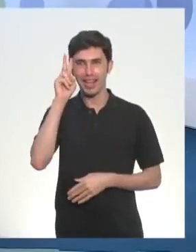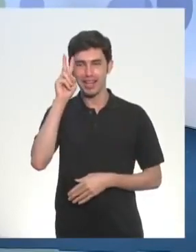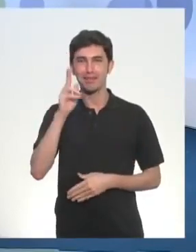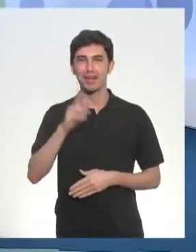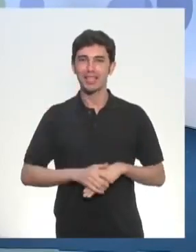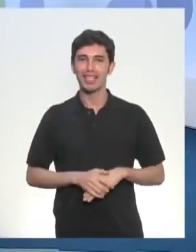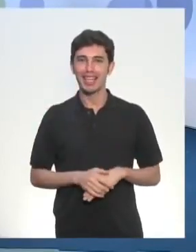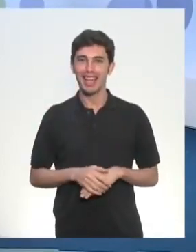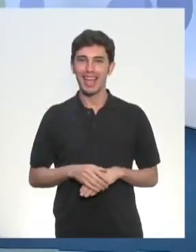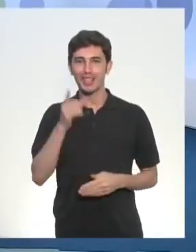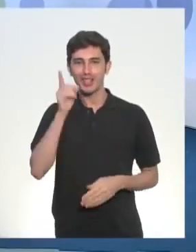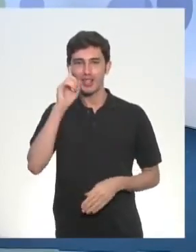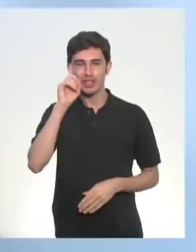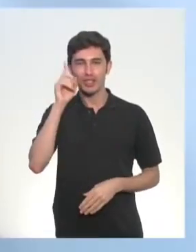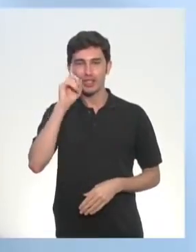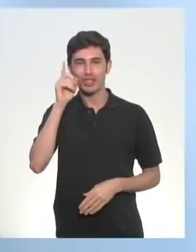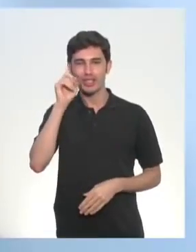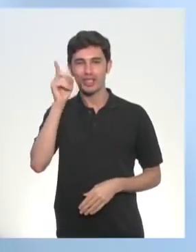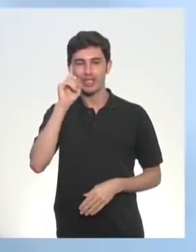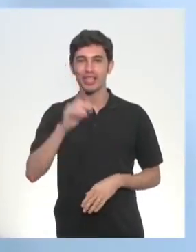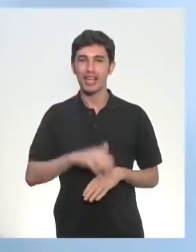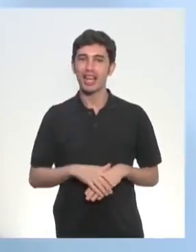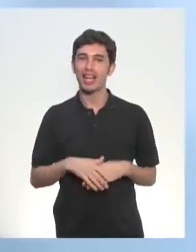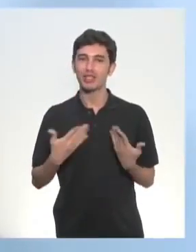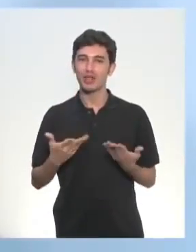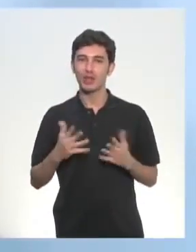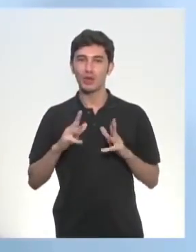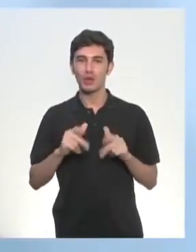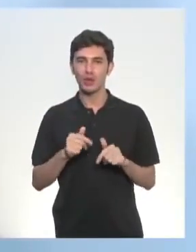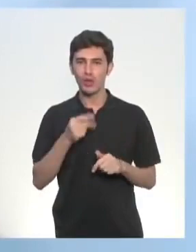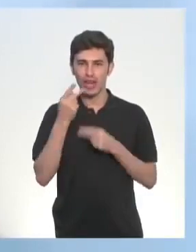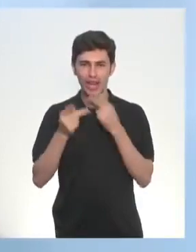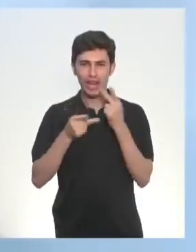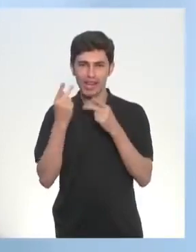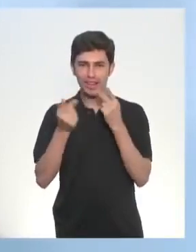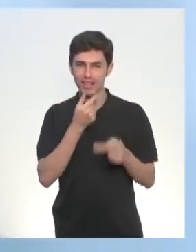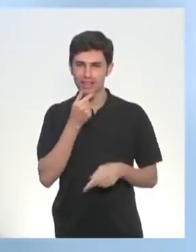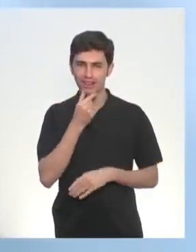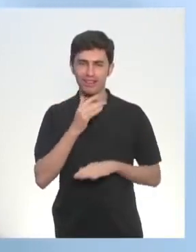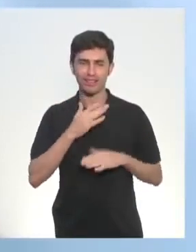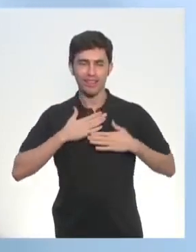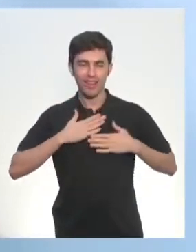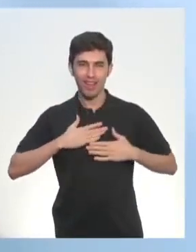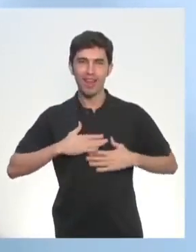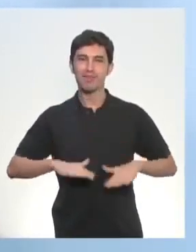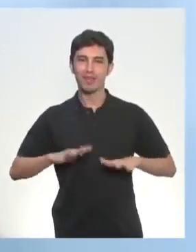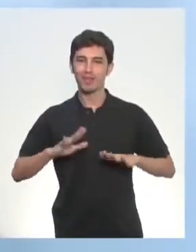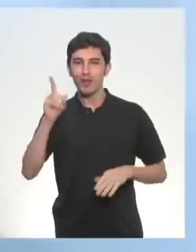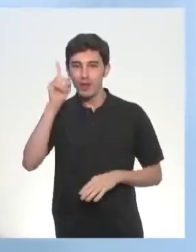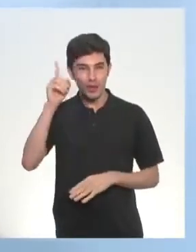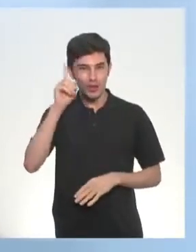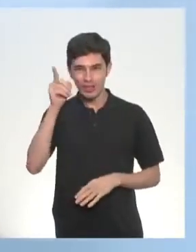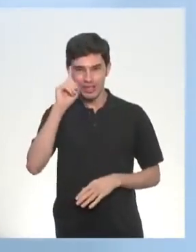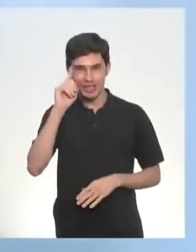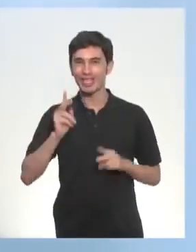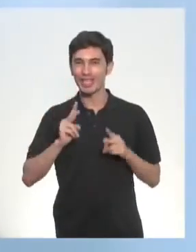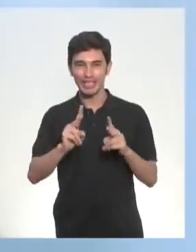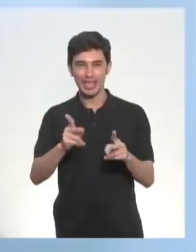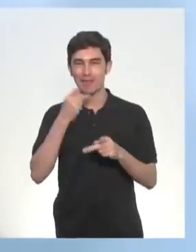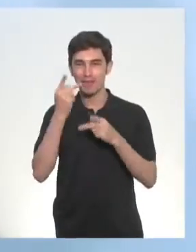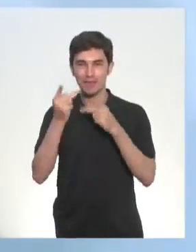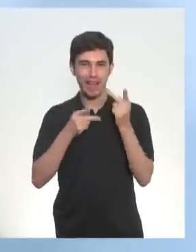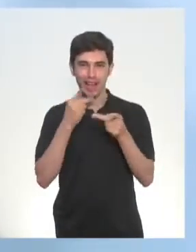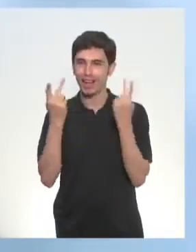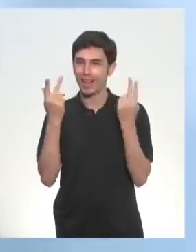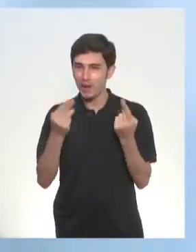fala isso todo dia, traduz todo dia. Então tem gente que Yeah. fala, professor, tá falando tudo em inglês. Calma, gente. Toda aula a gente fala The isso. beginning. Good Tá, morning. Good